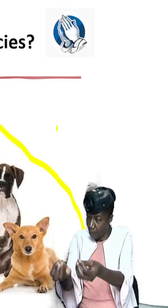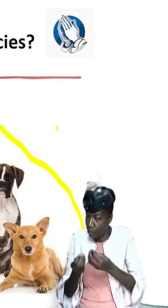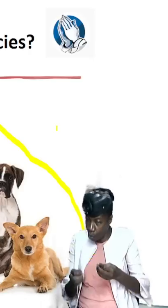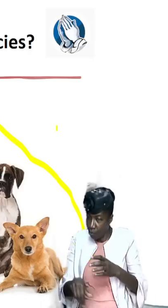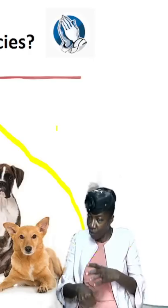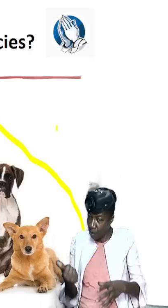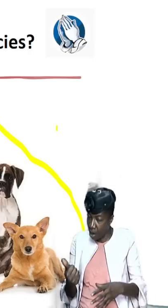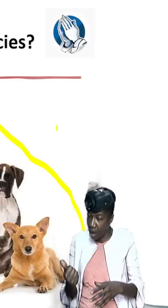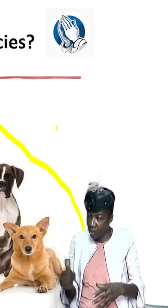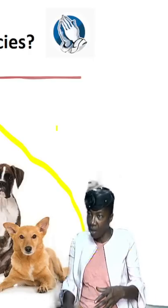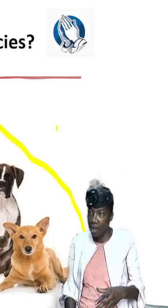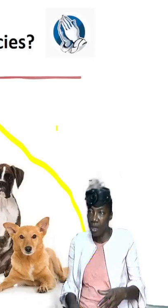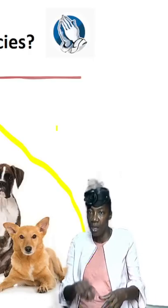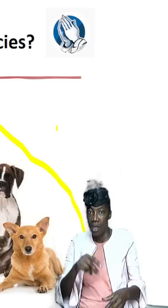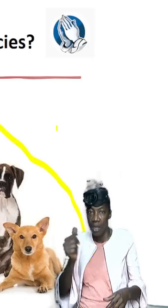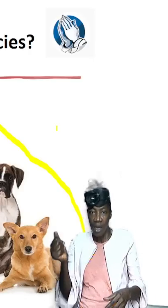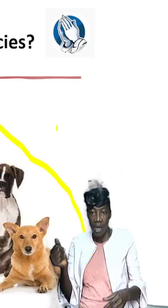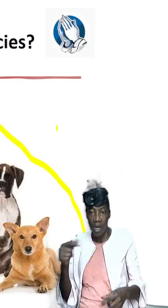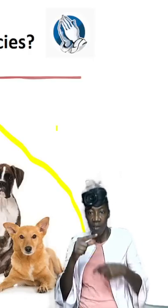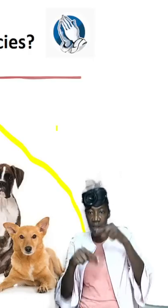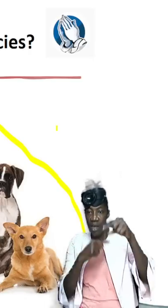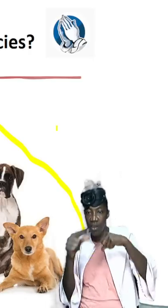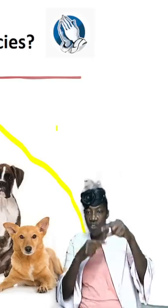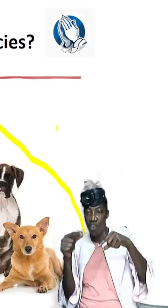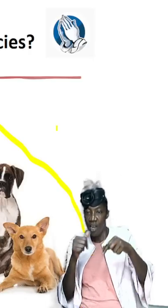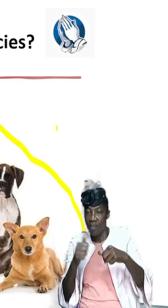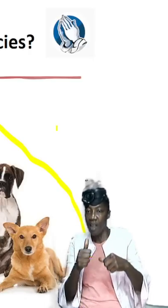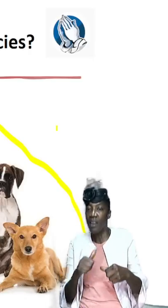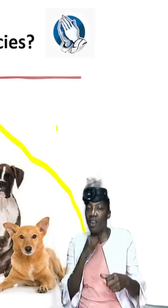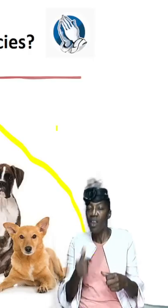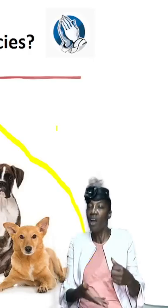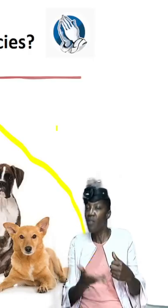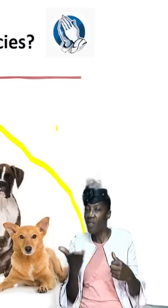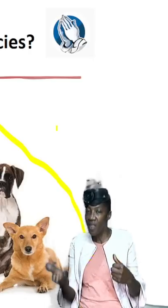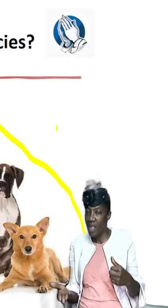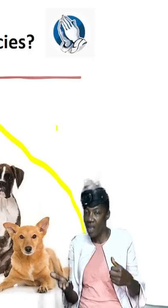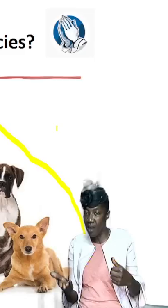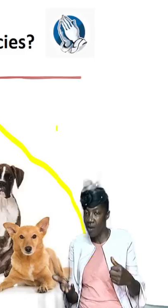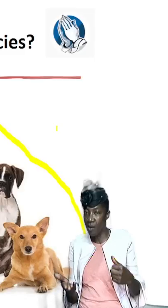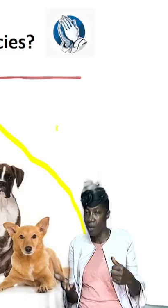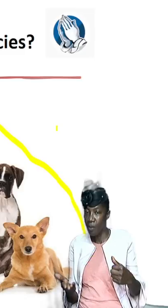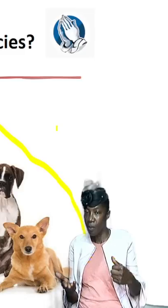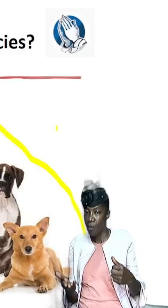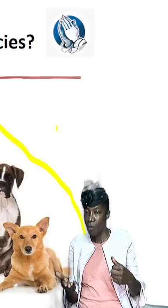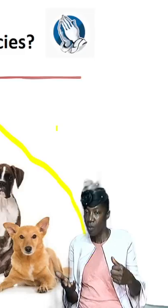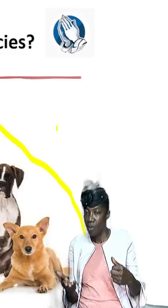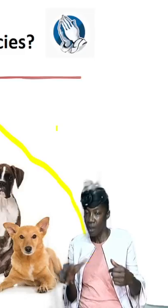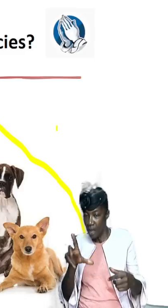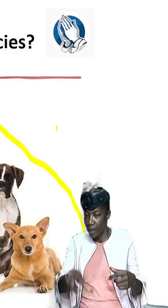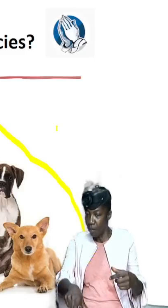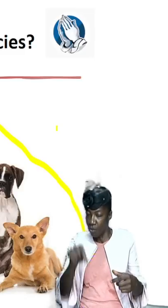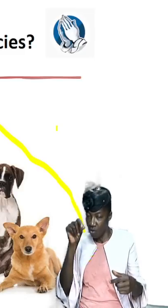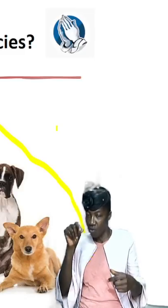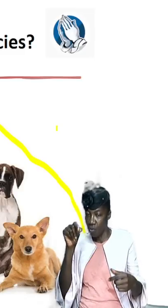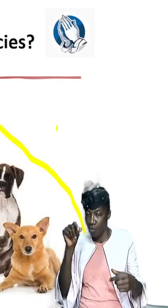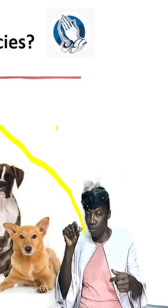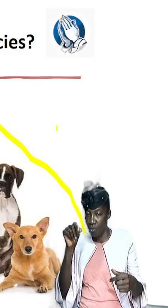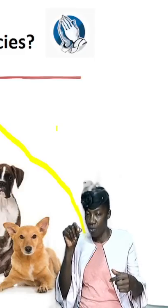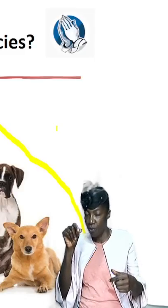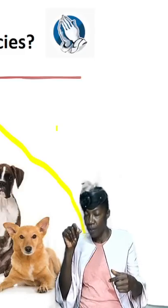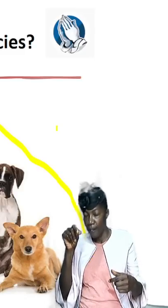genes that are absent, they use this. When they talk about pure breeding, you know, they select